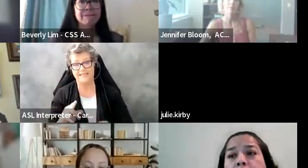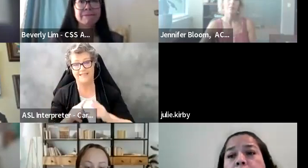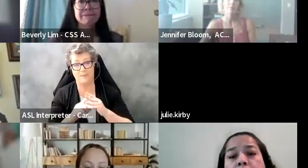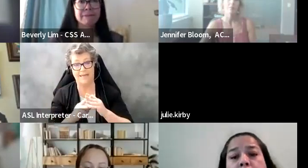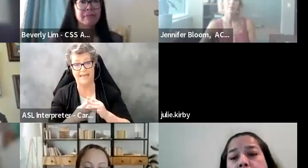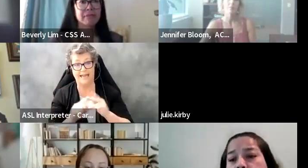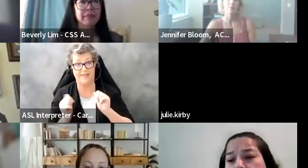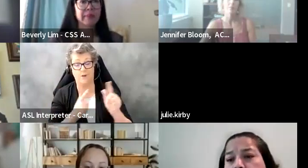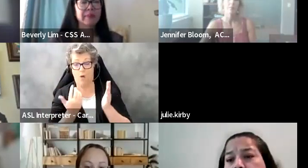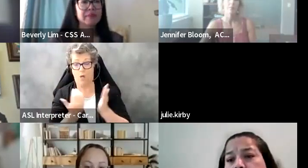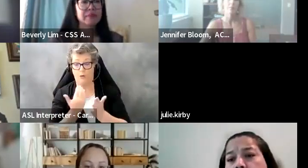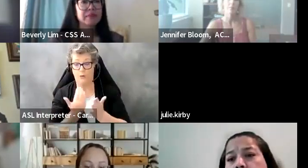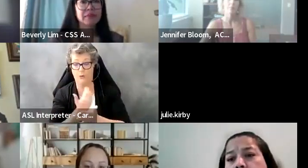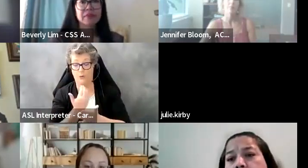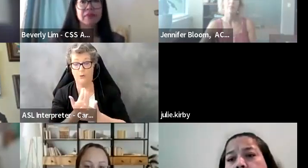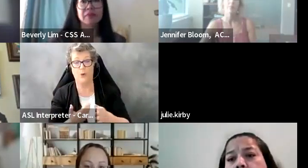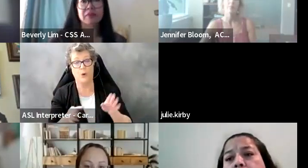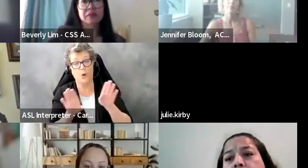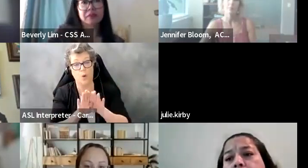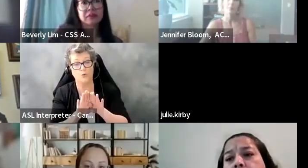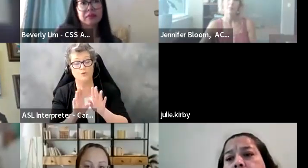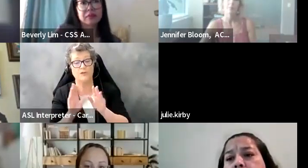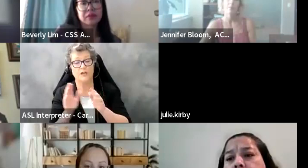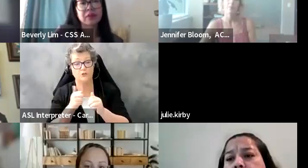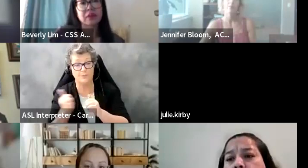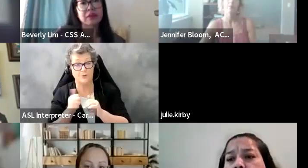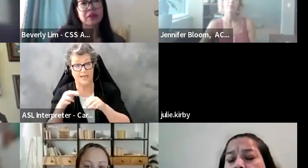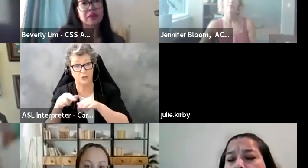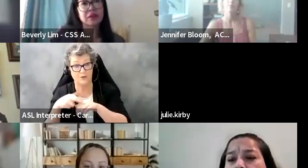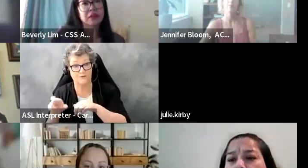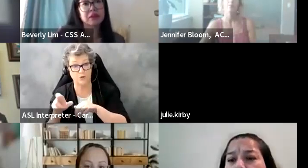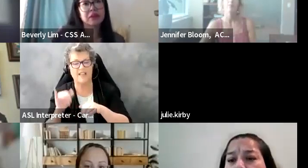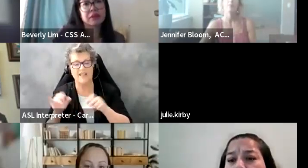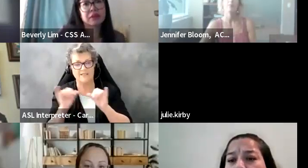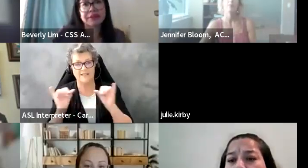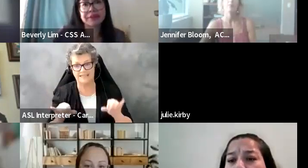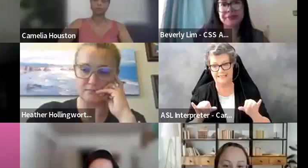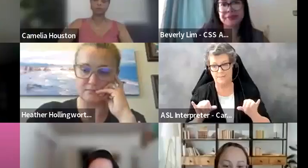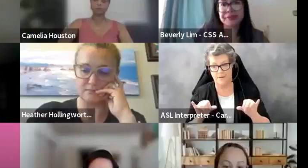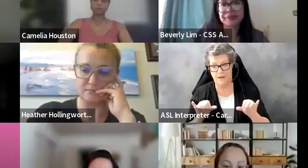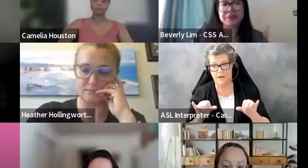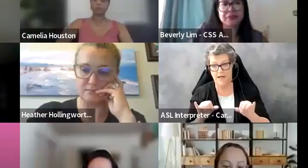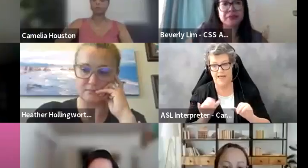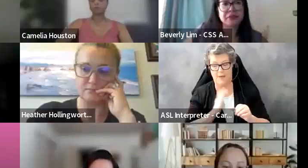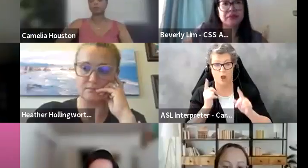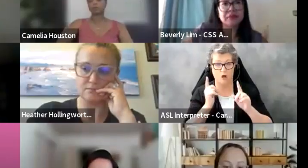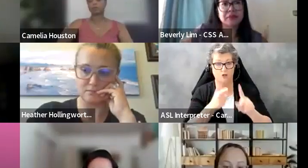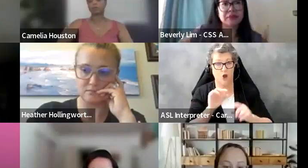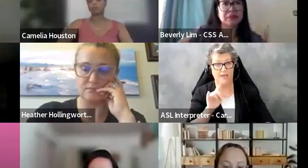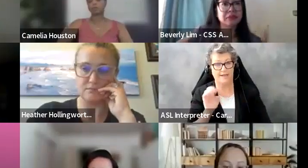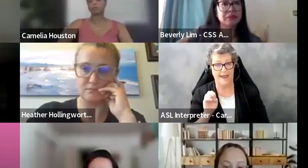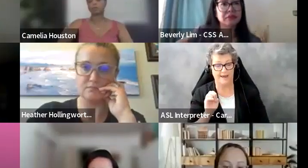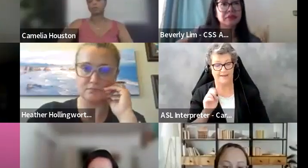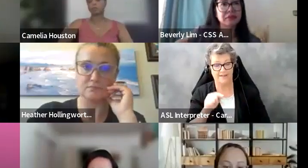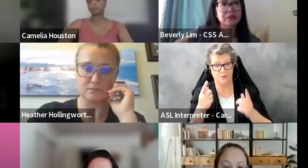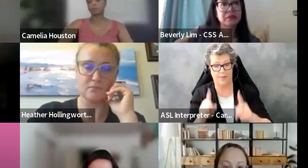all new closed transportation referrals, that's going to be the system. And that's going to be our target date that this will